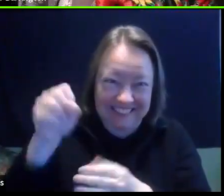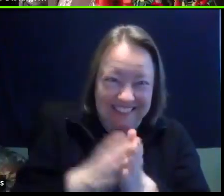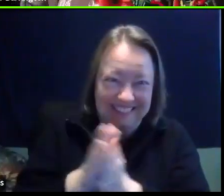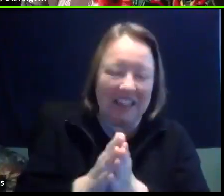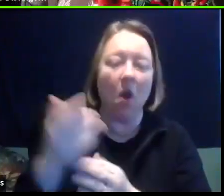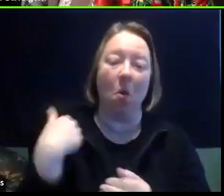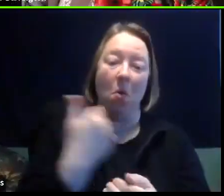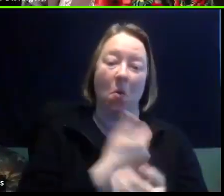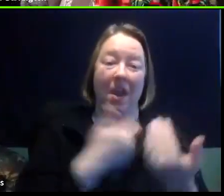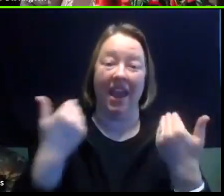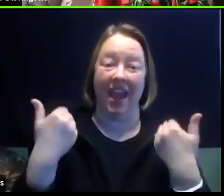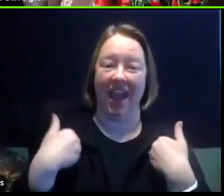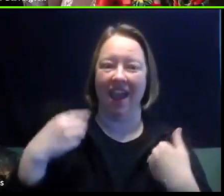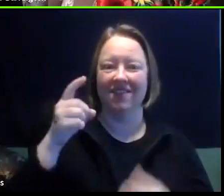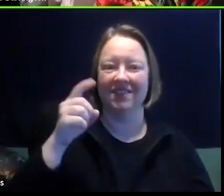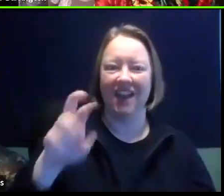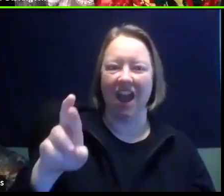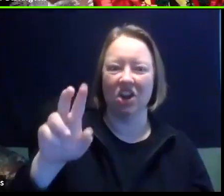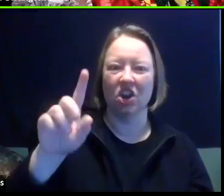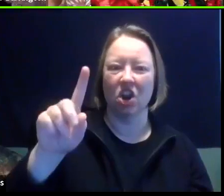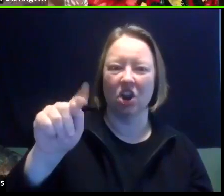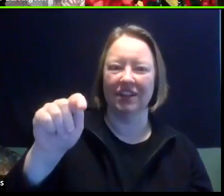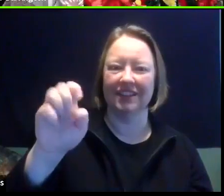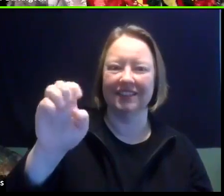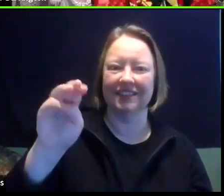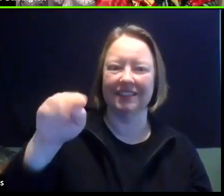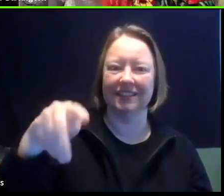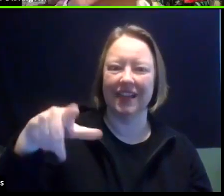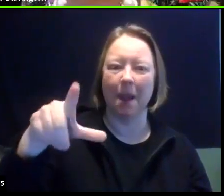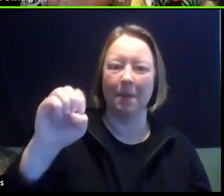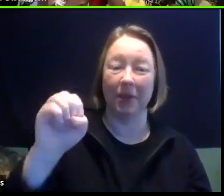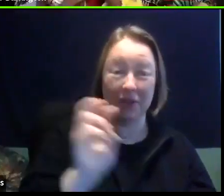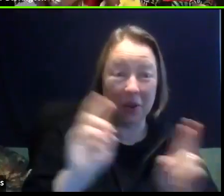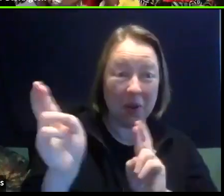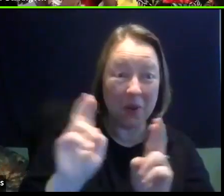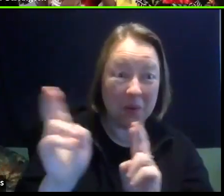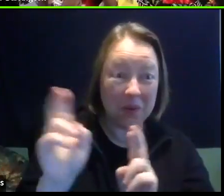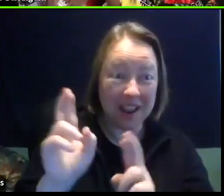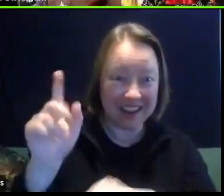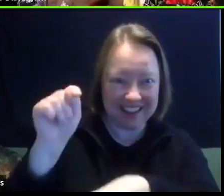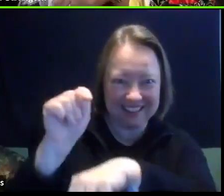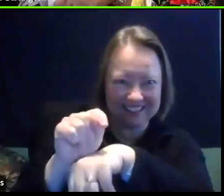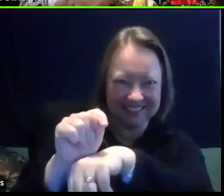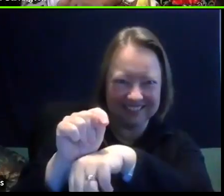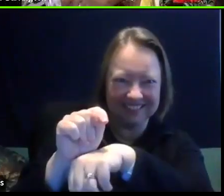we have Dr. Temple. So guess what? Ready?